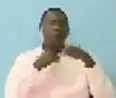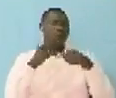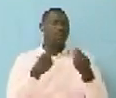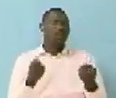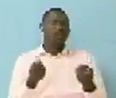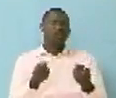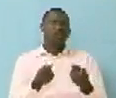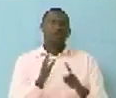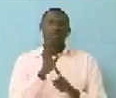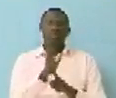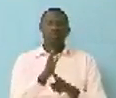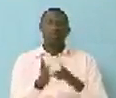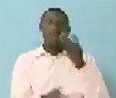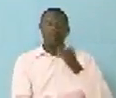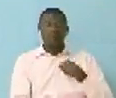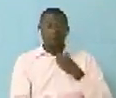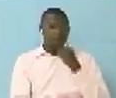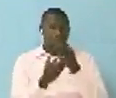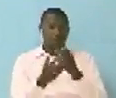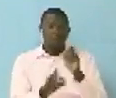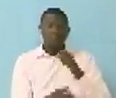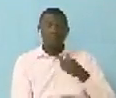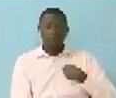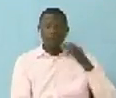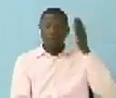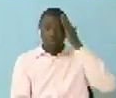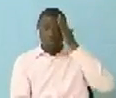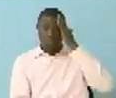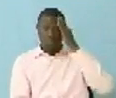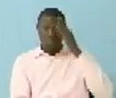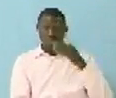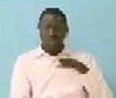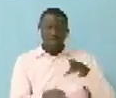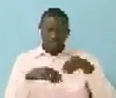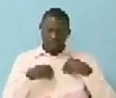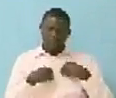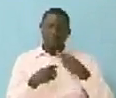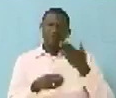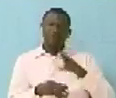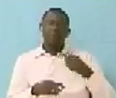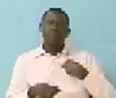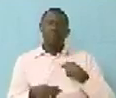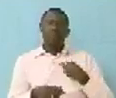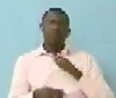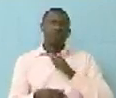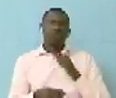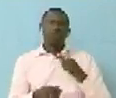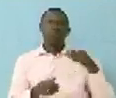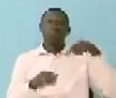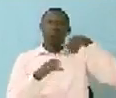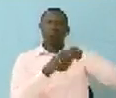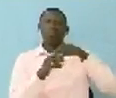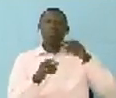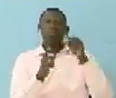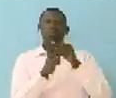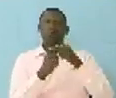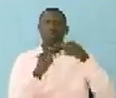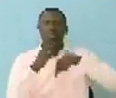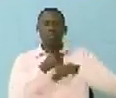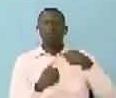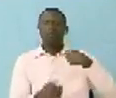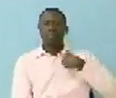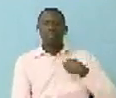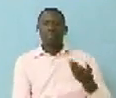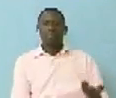I tell you what I know, take that from me. Don't put words in me.